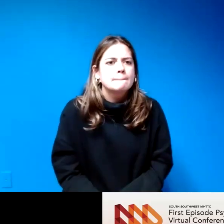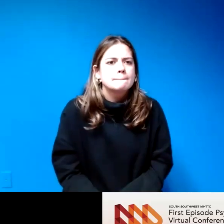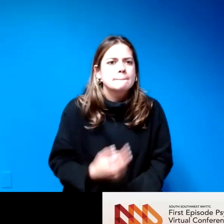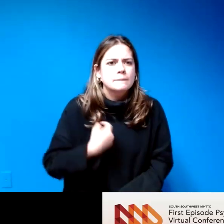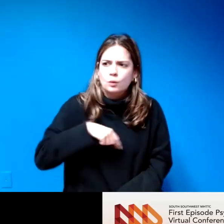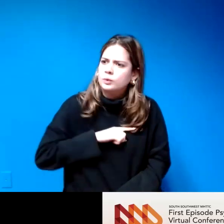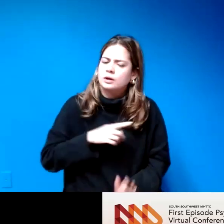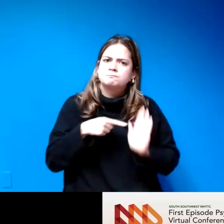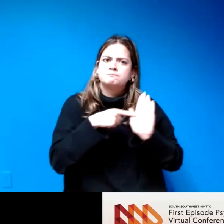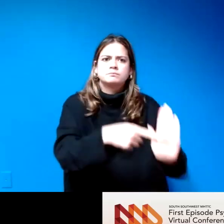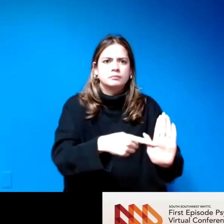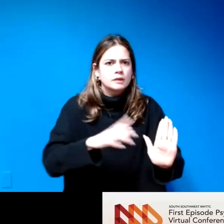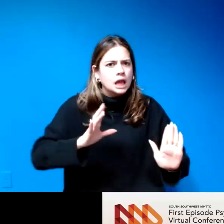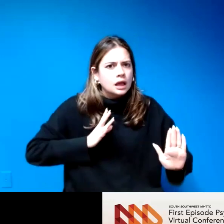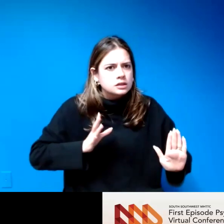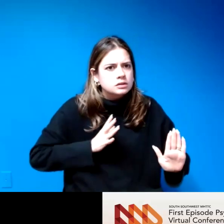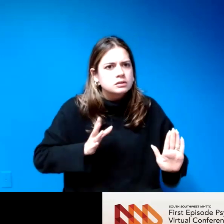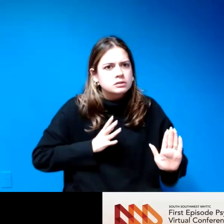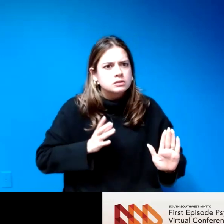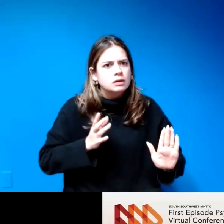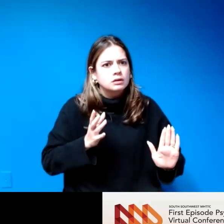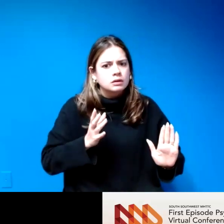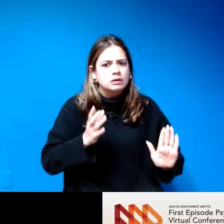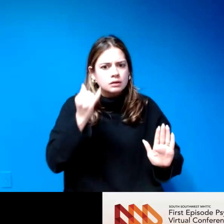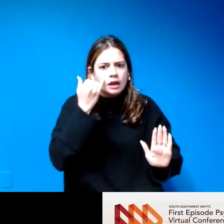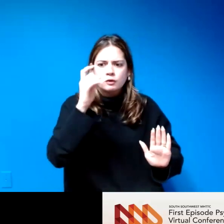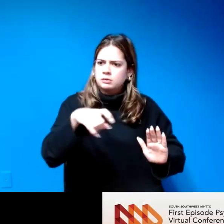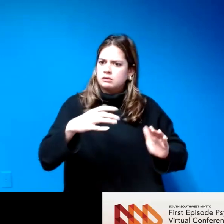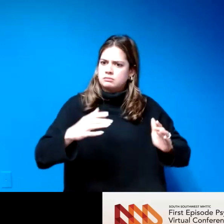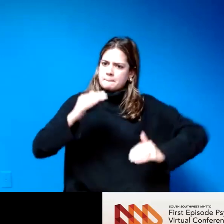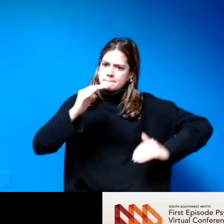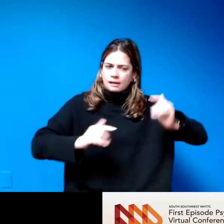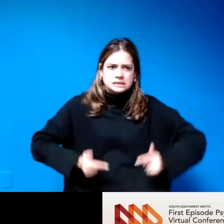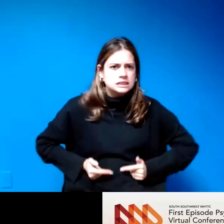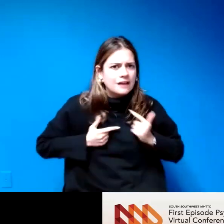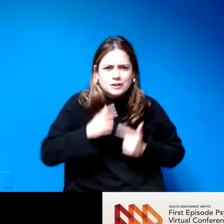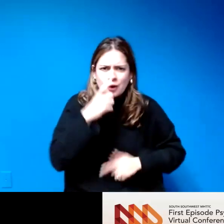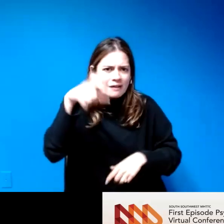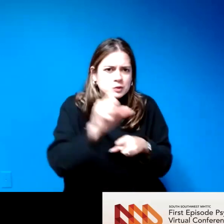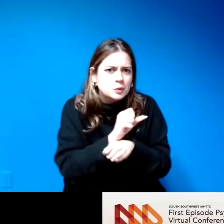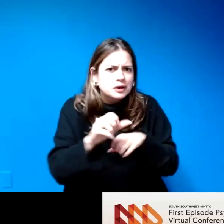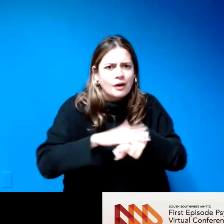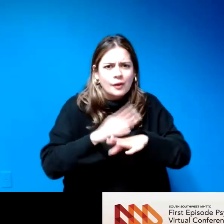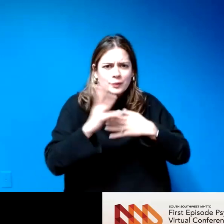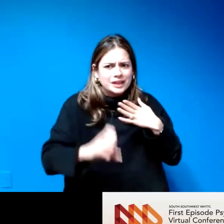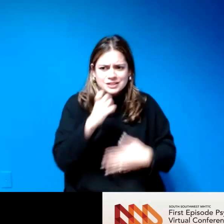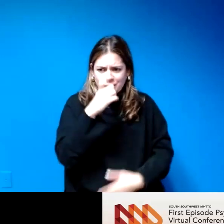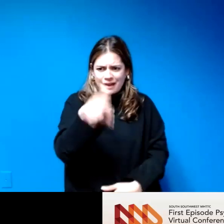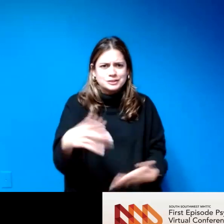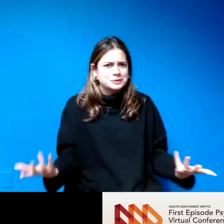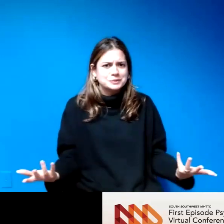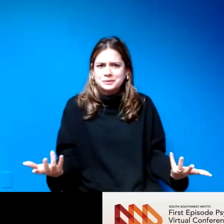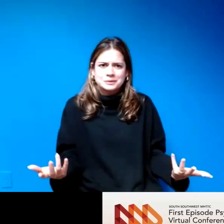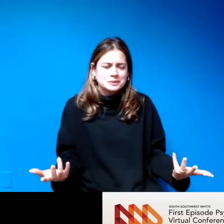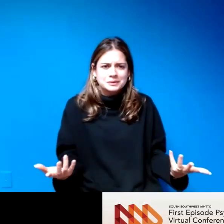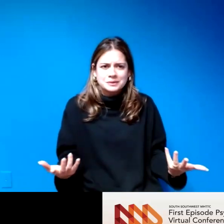explicit at saying it's okay to live a balanced life. Don't work on the weekends. You know, if you didn't